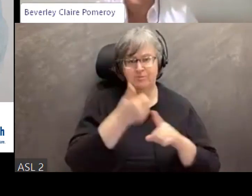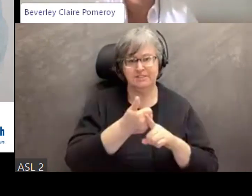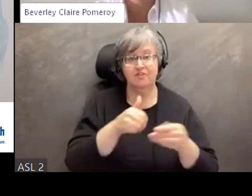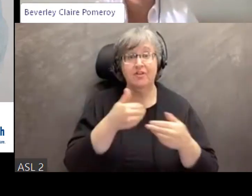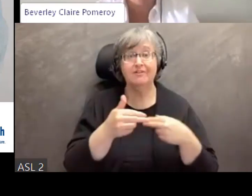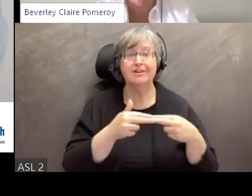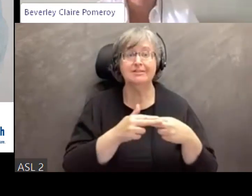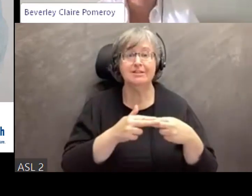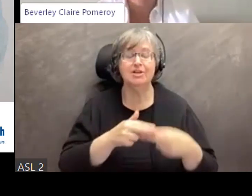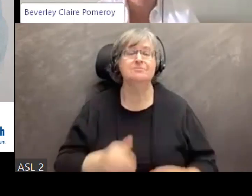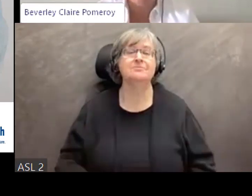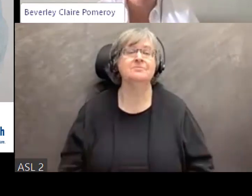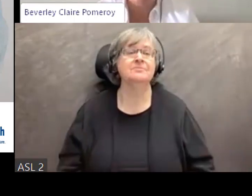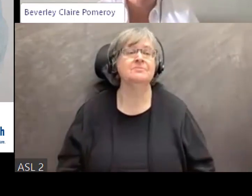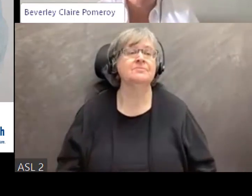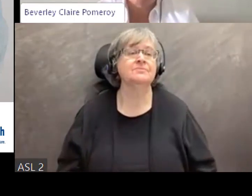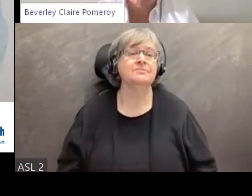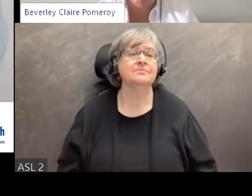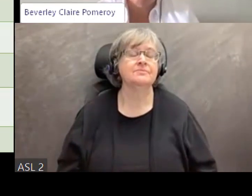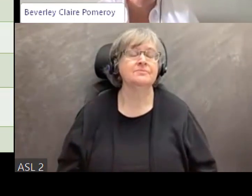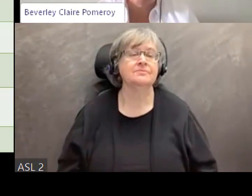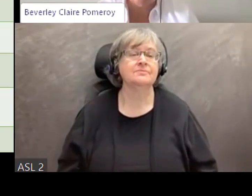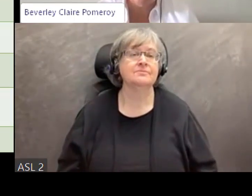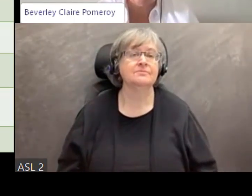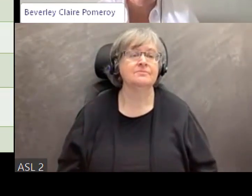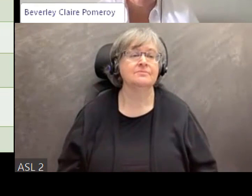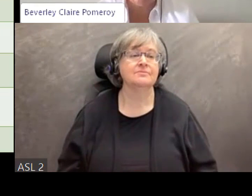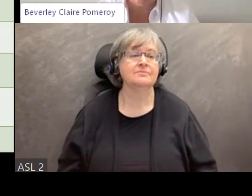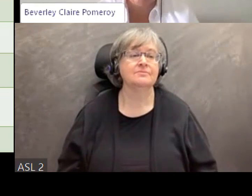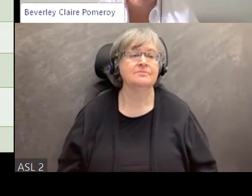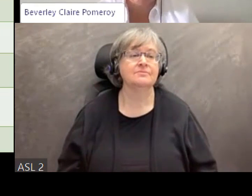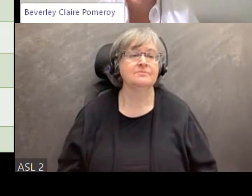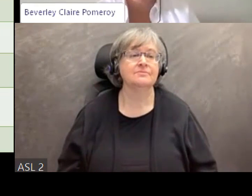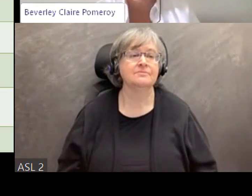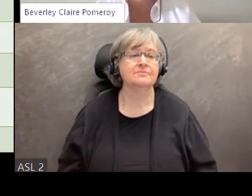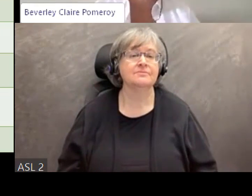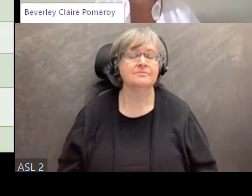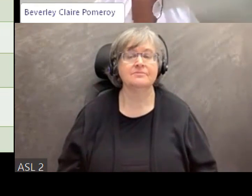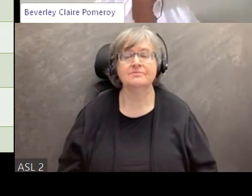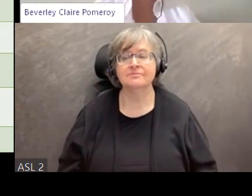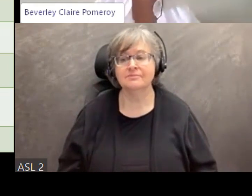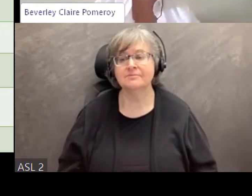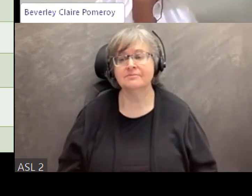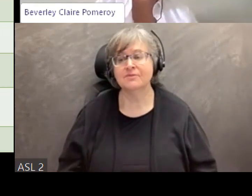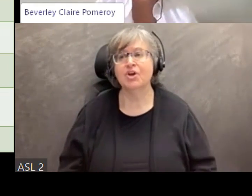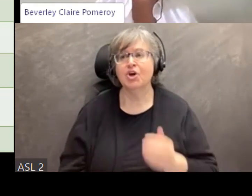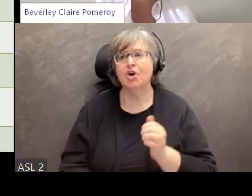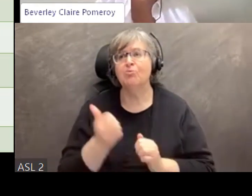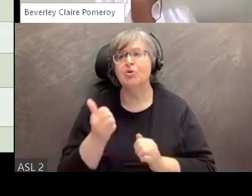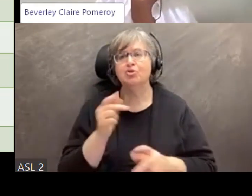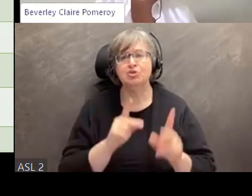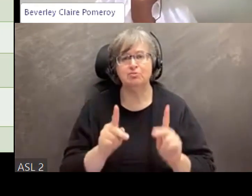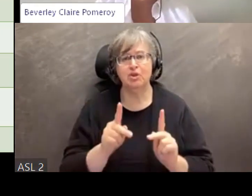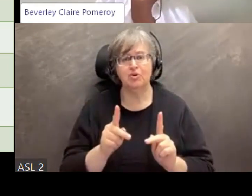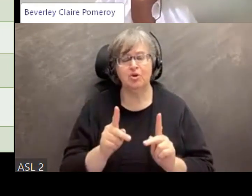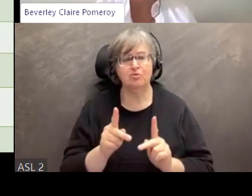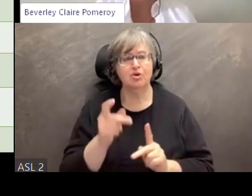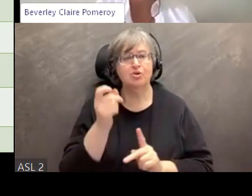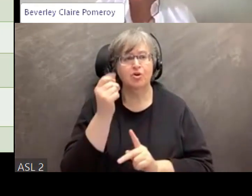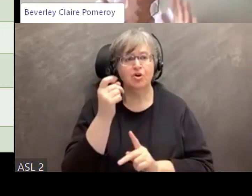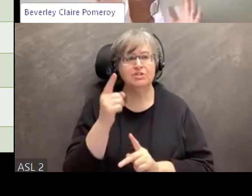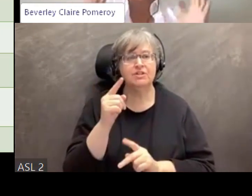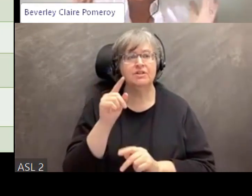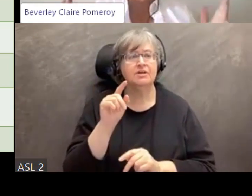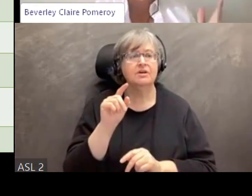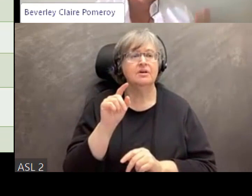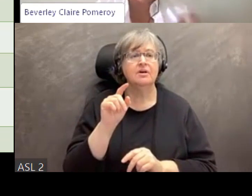itself. Next slide. And on that note, so most people